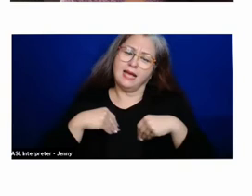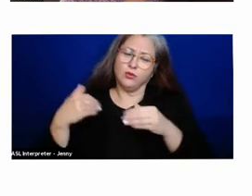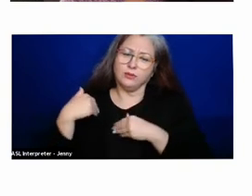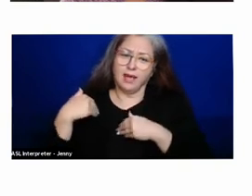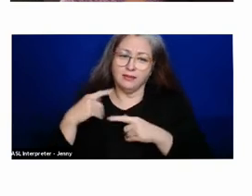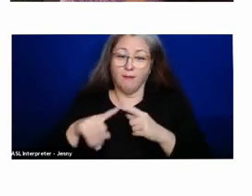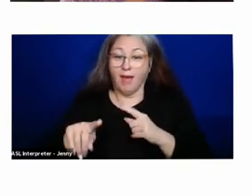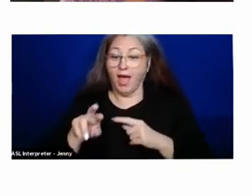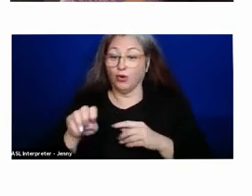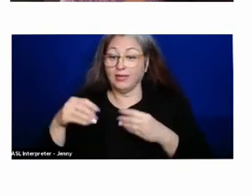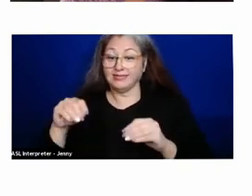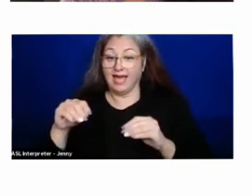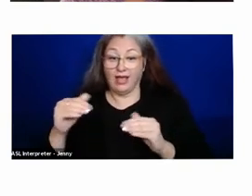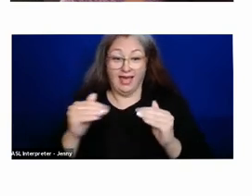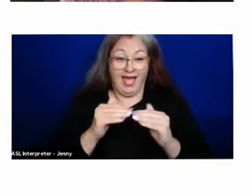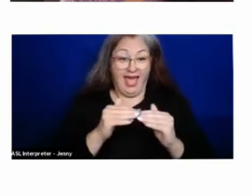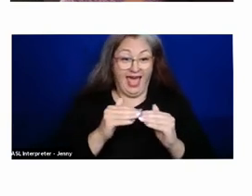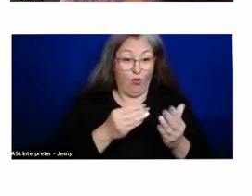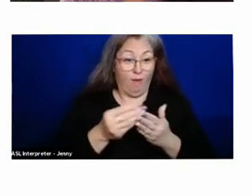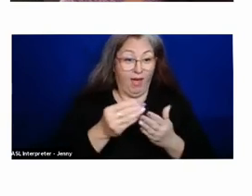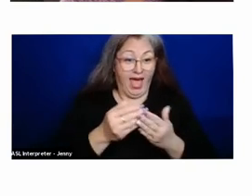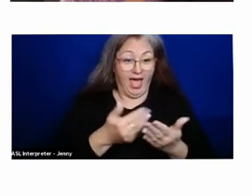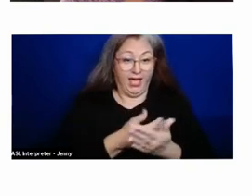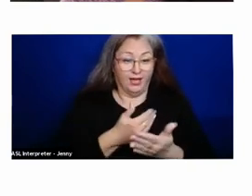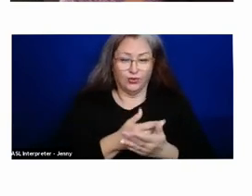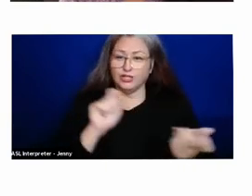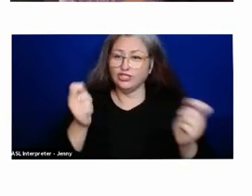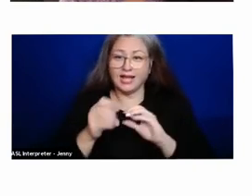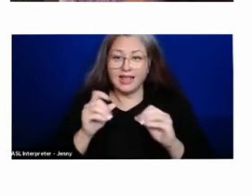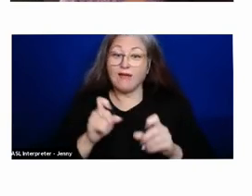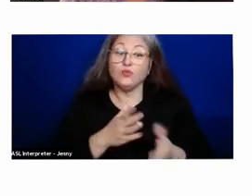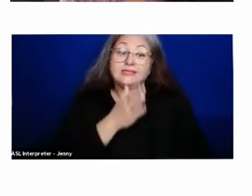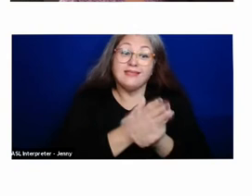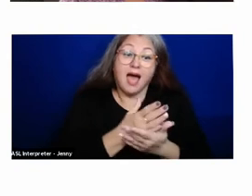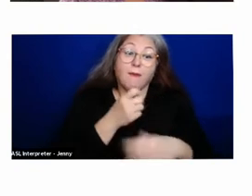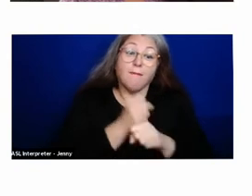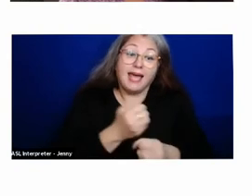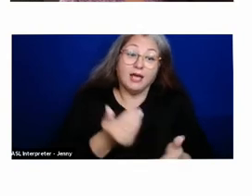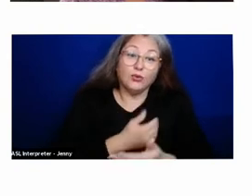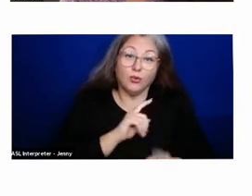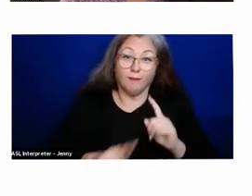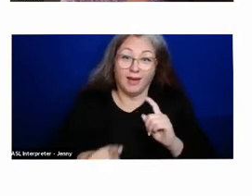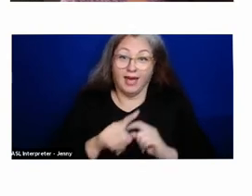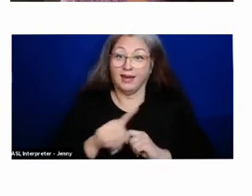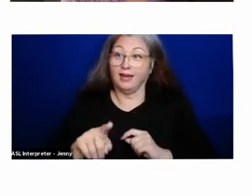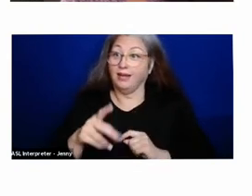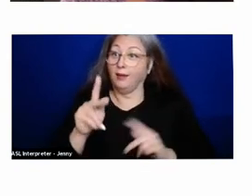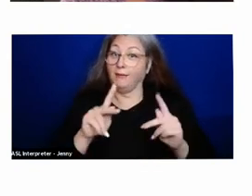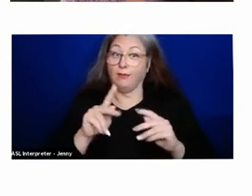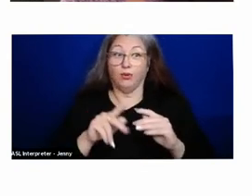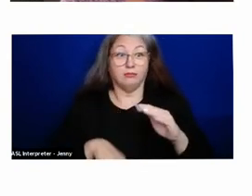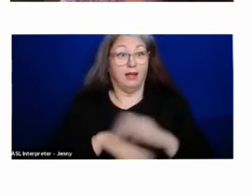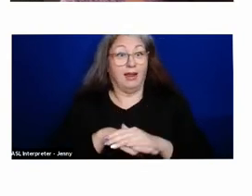easy as shopping new won't change anything unless we stop making new. And I don't see anyone putting a cap on